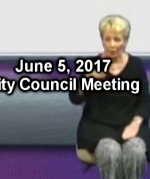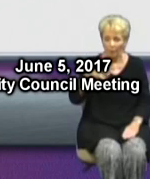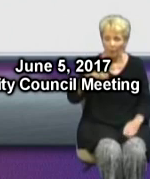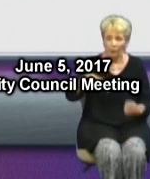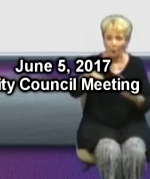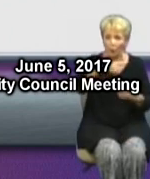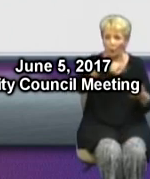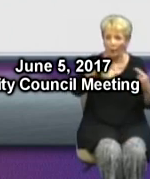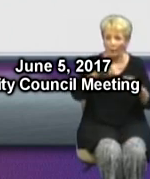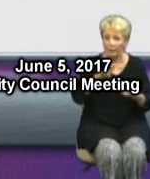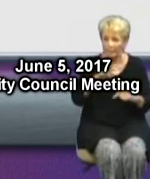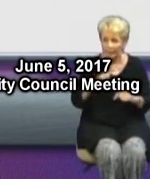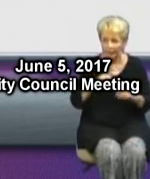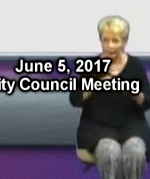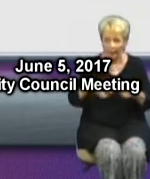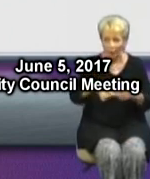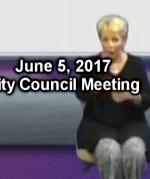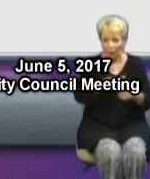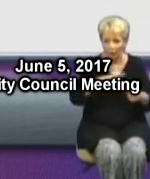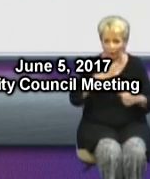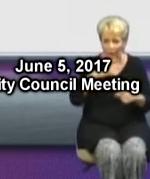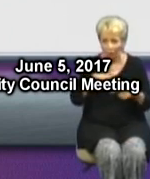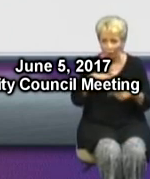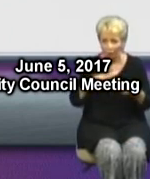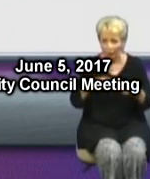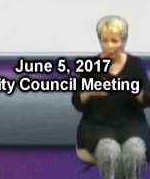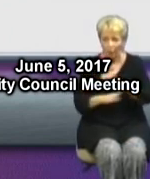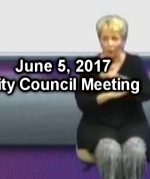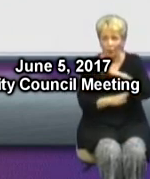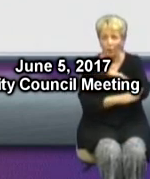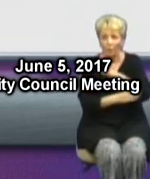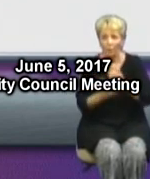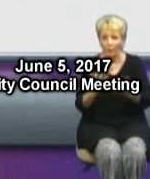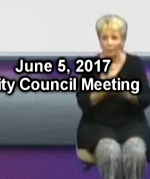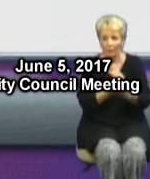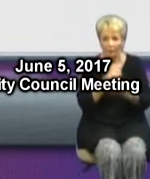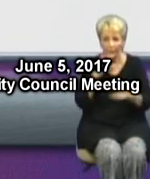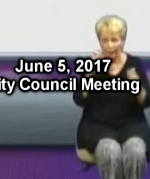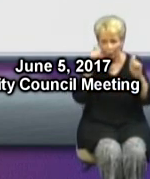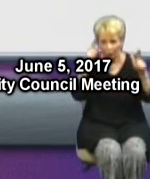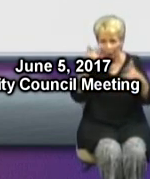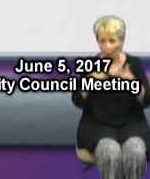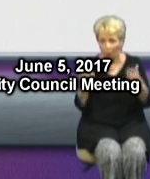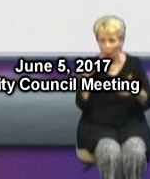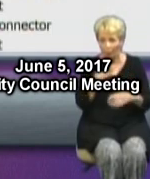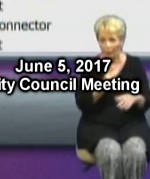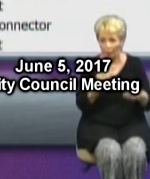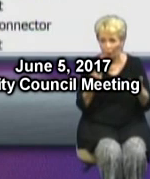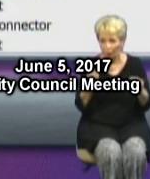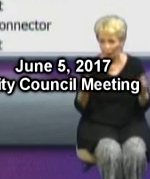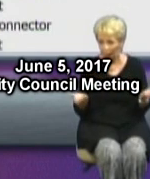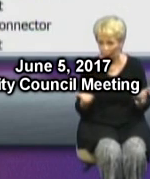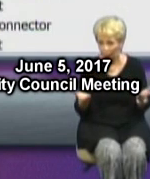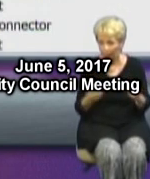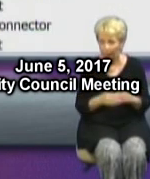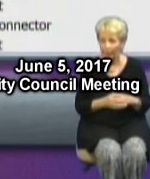the state and in the region, when they talk to you about garbage collection, are amazed at what we do here.